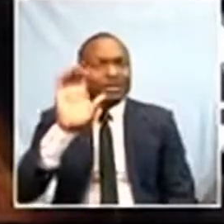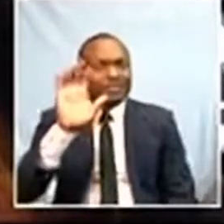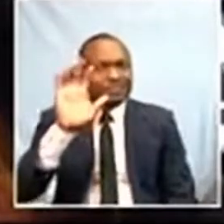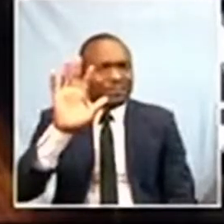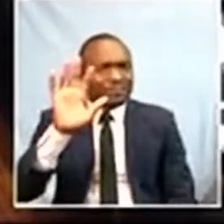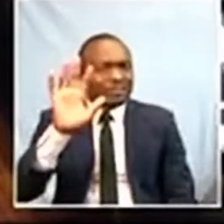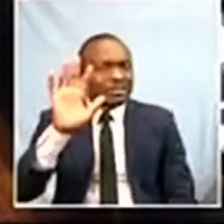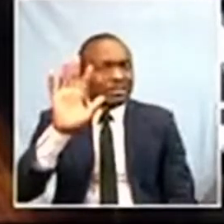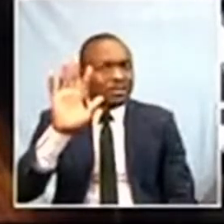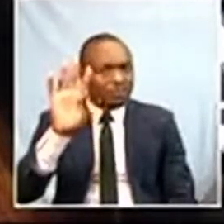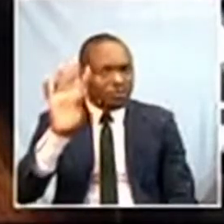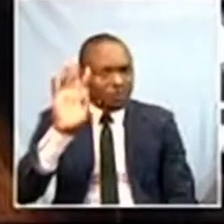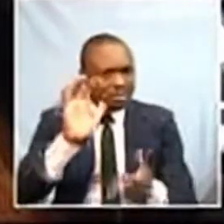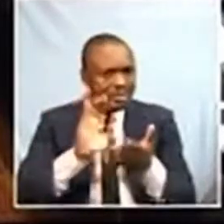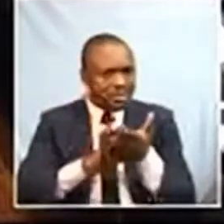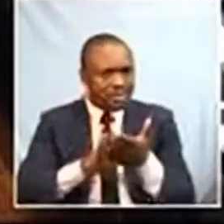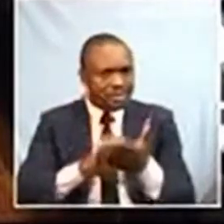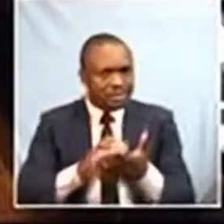254,000.